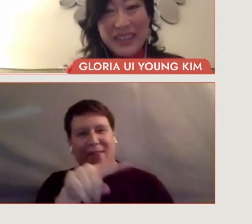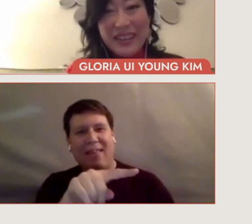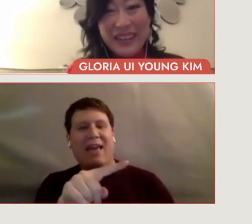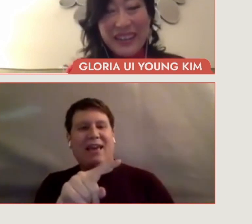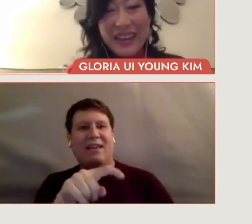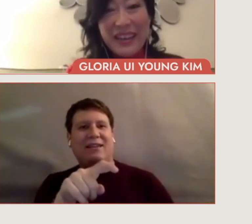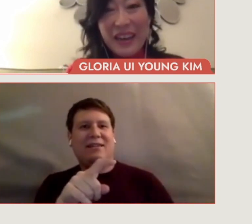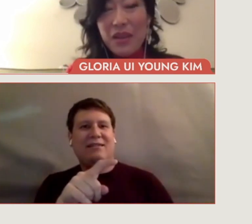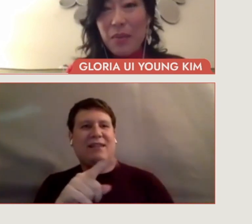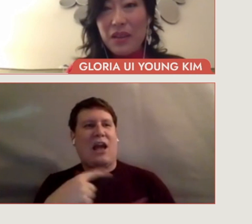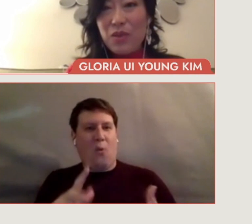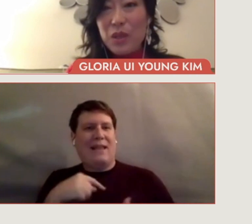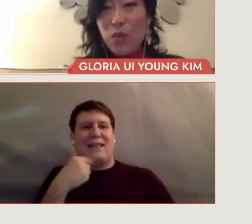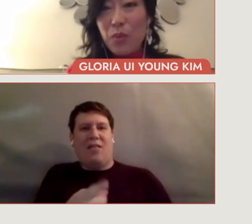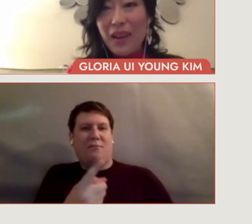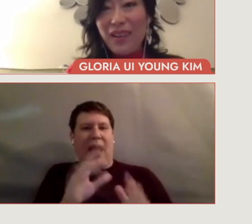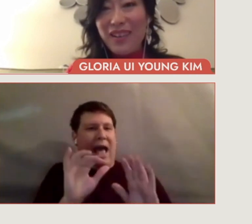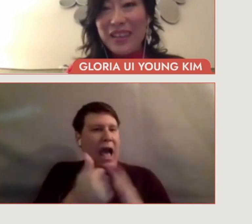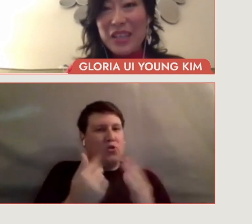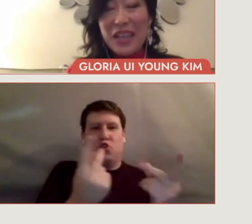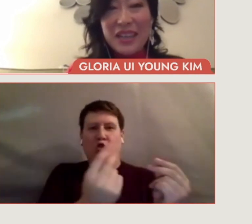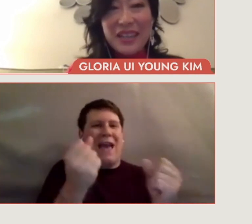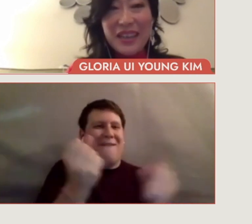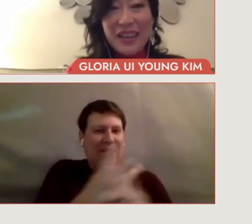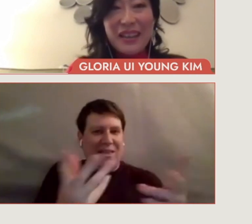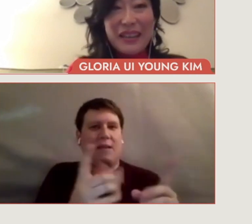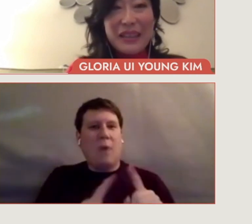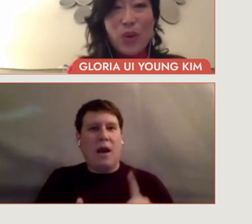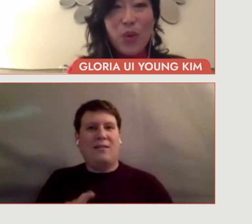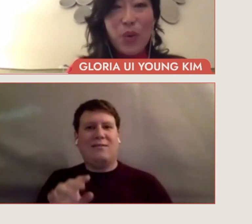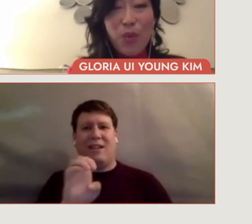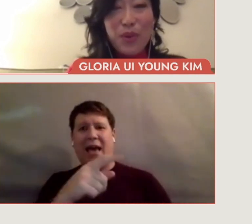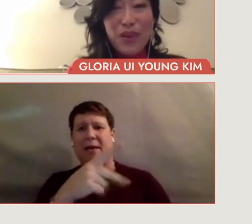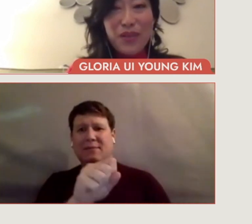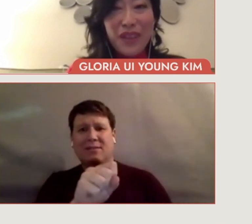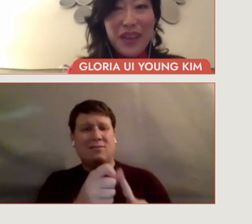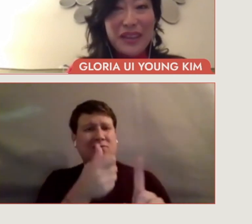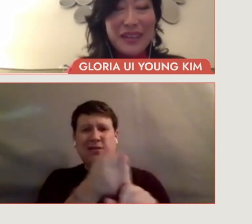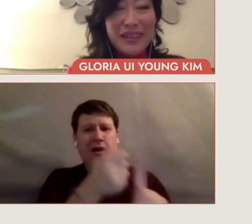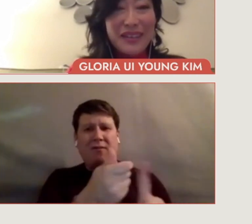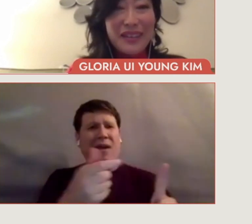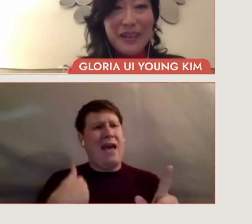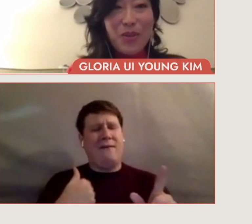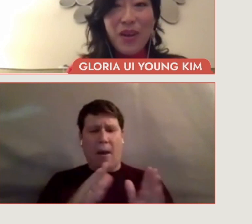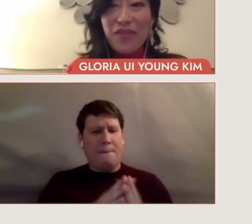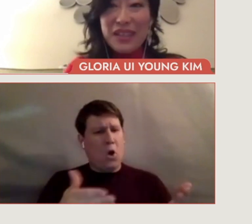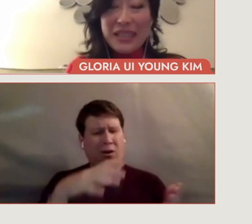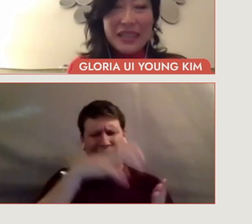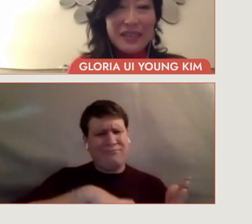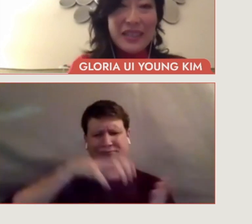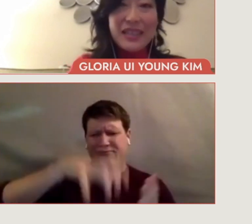But like, I mean, Eponine was so prepared. Like, she had like this whole notebook of like, you know,